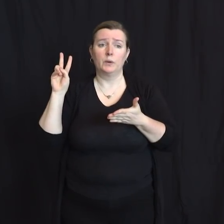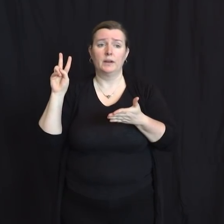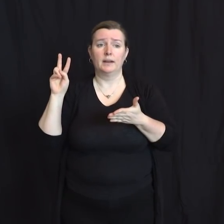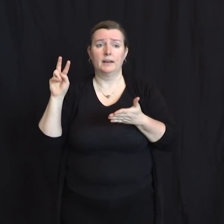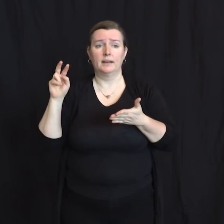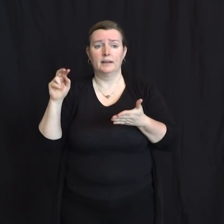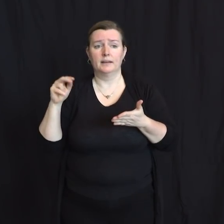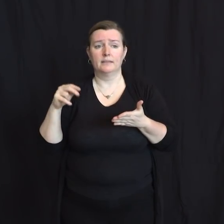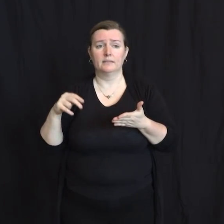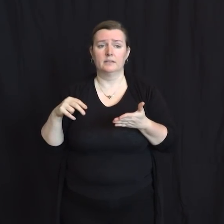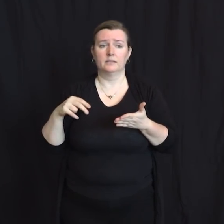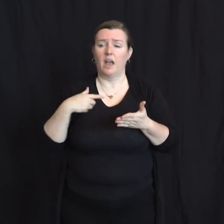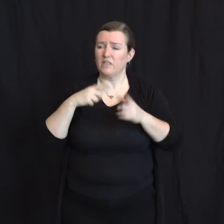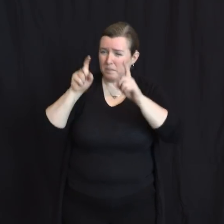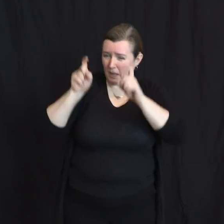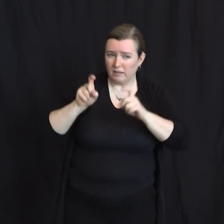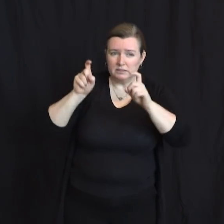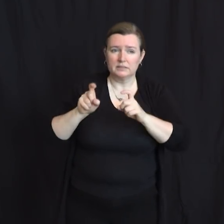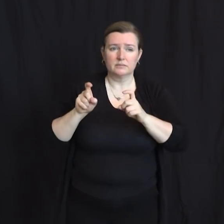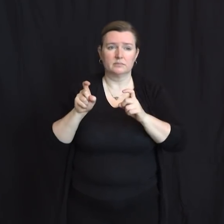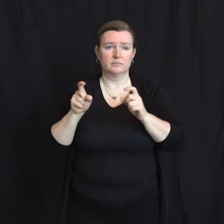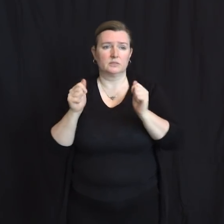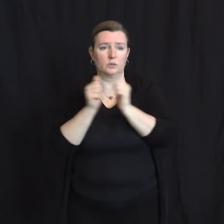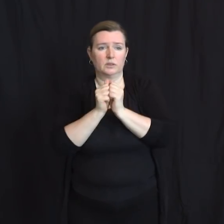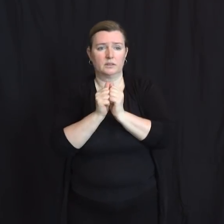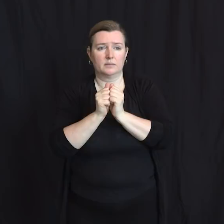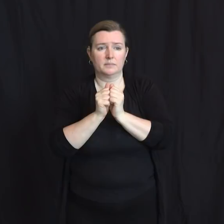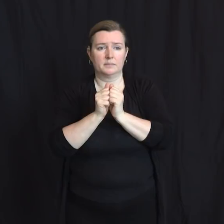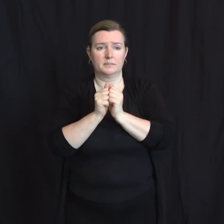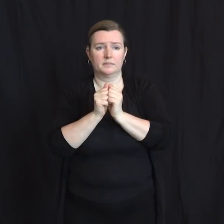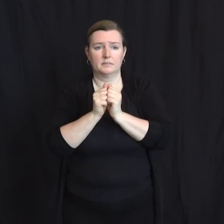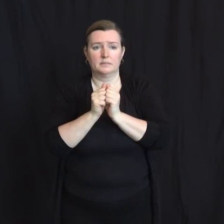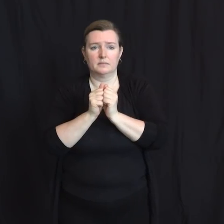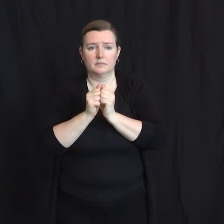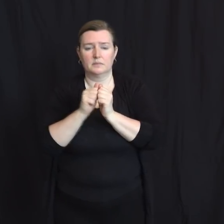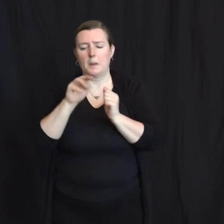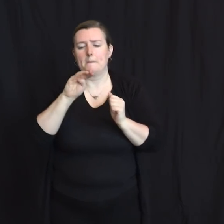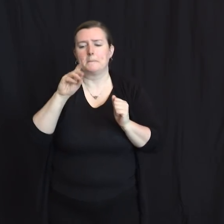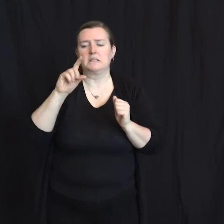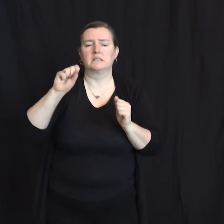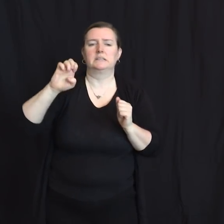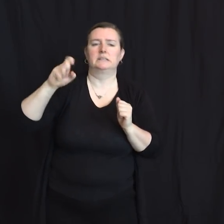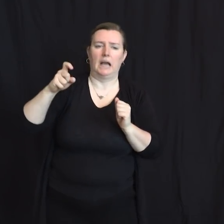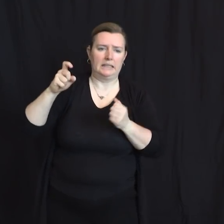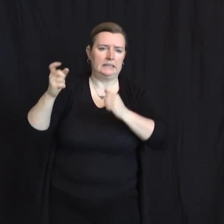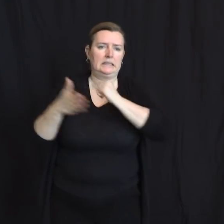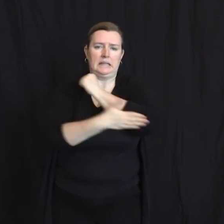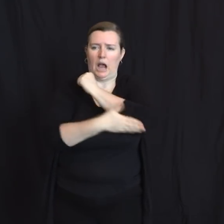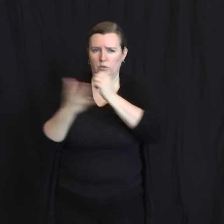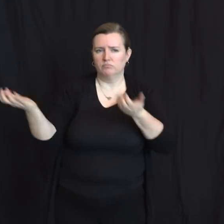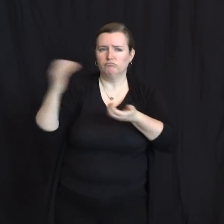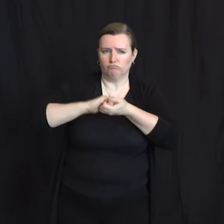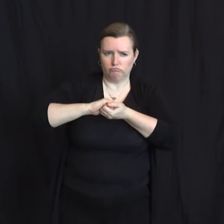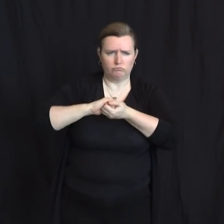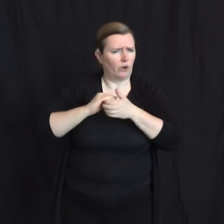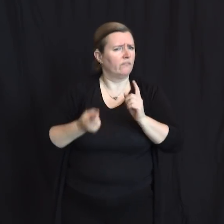pilot in partnership with Middlesex County in Edison. That was the first time I think we spoke about